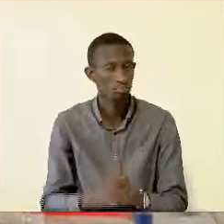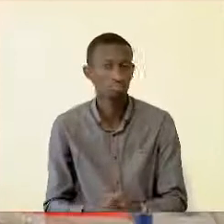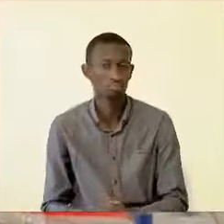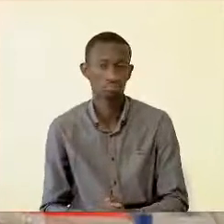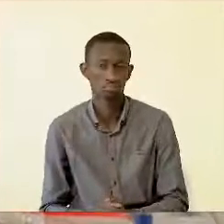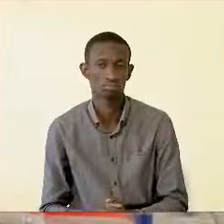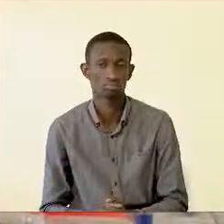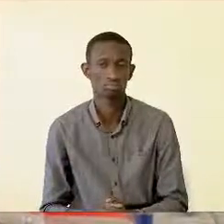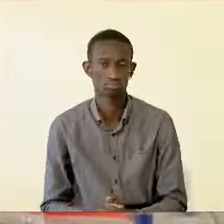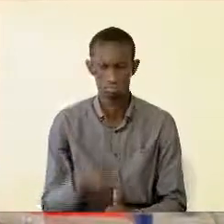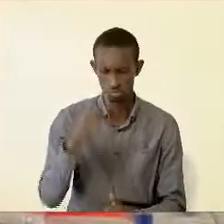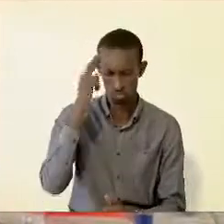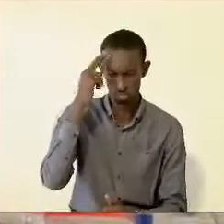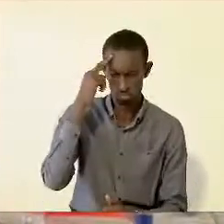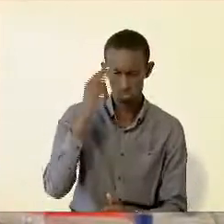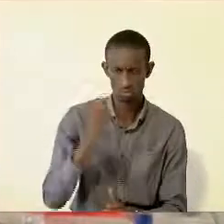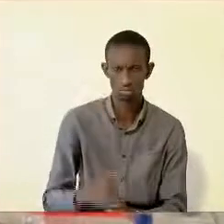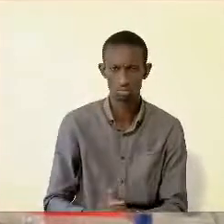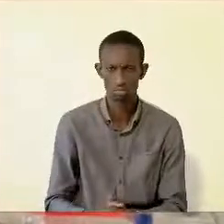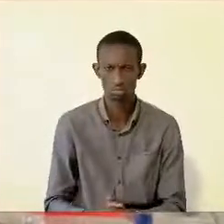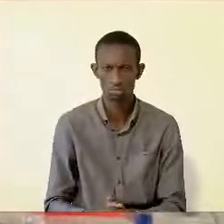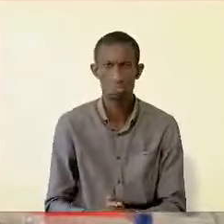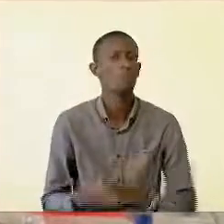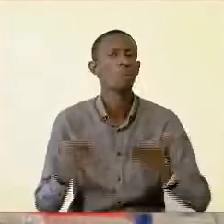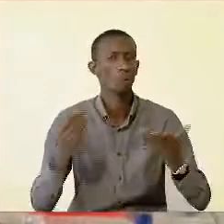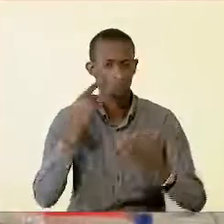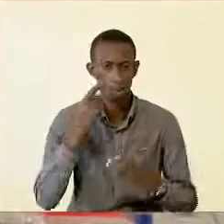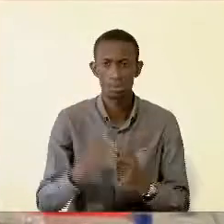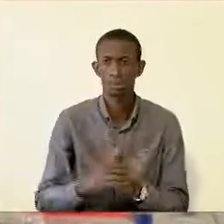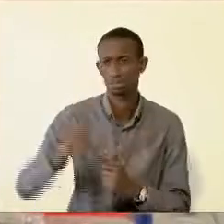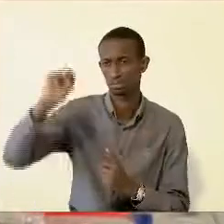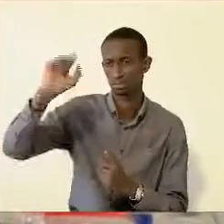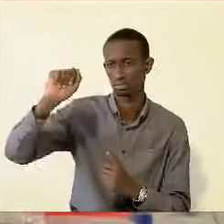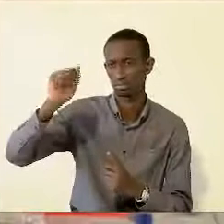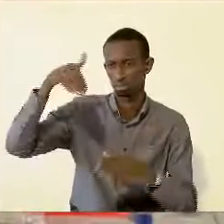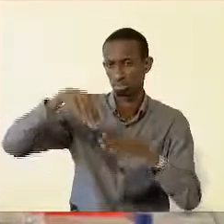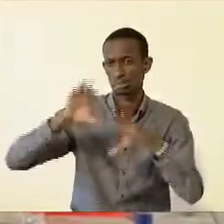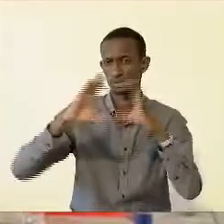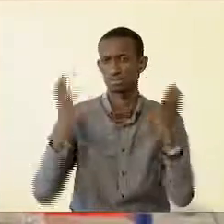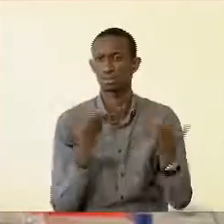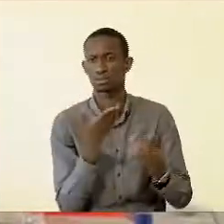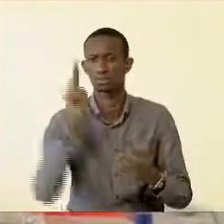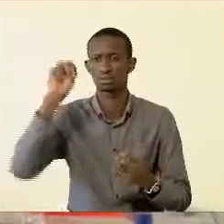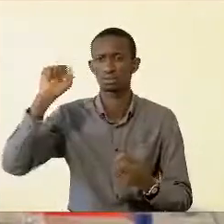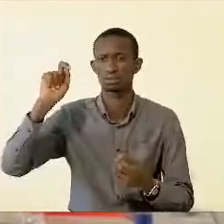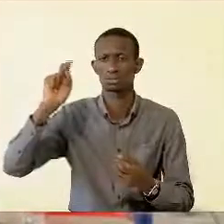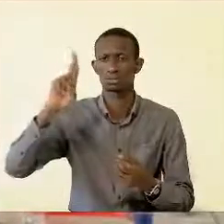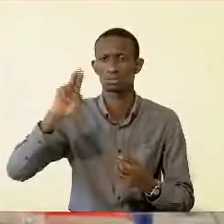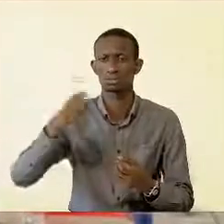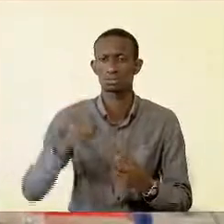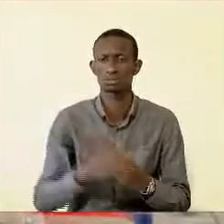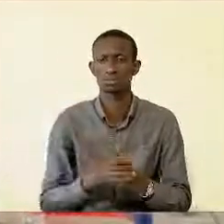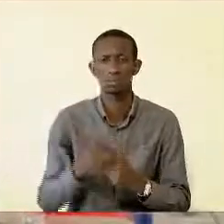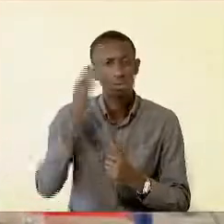you remember where we find sodium chloride in nature? We know that